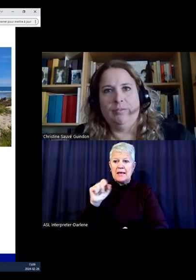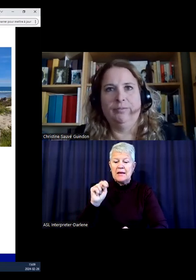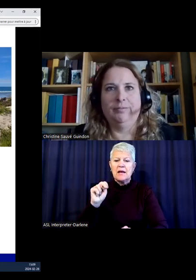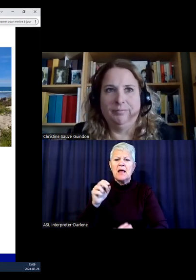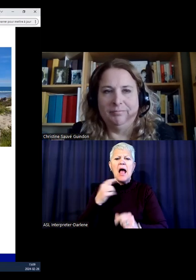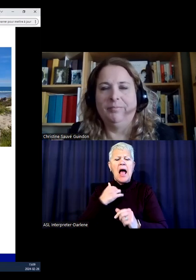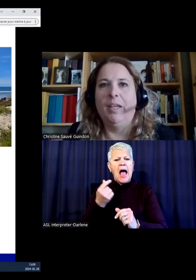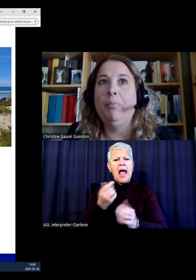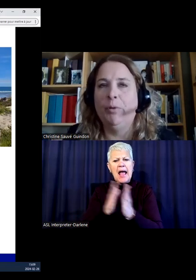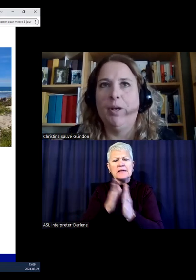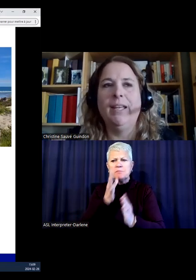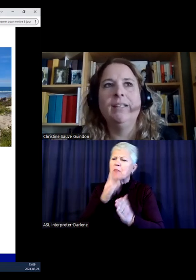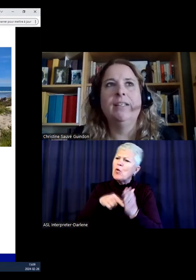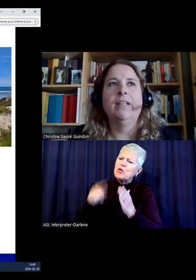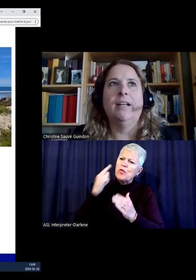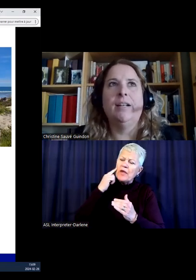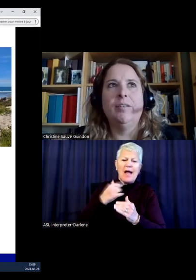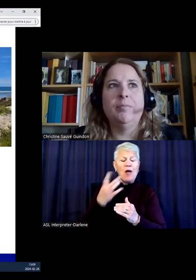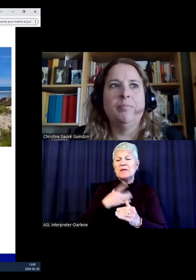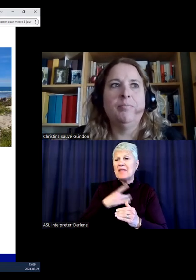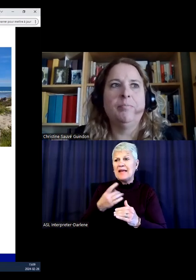parental input, right?